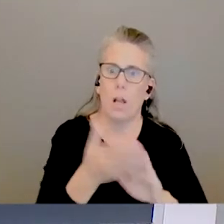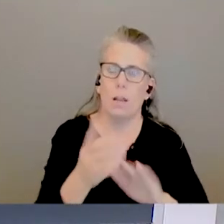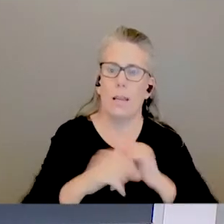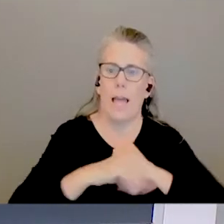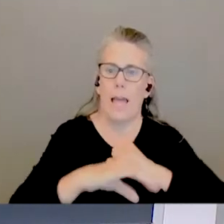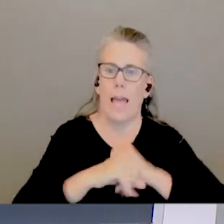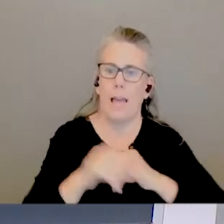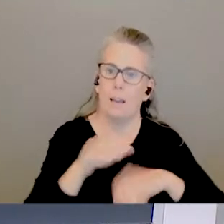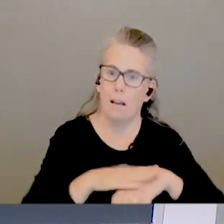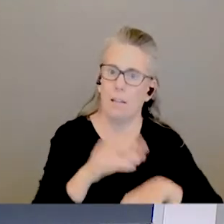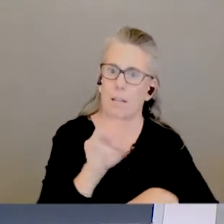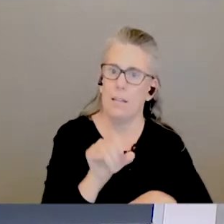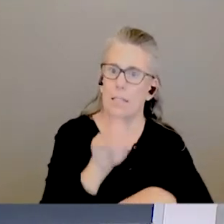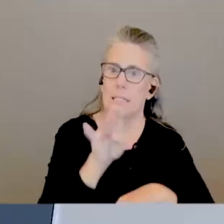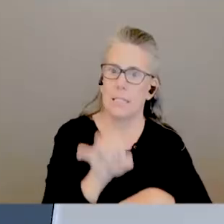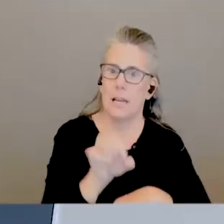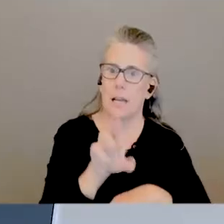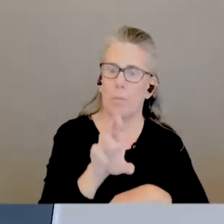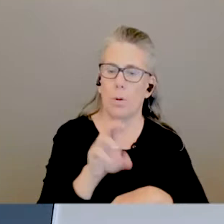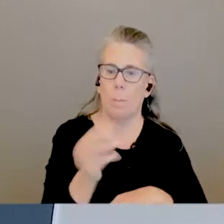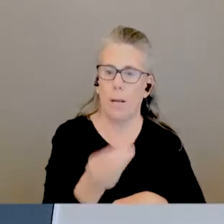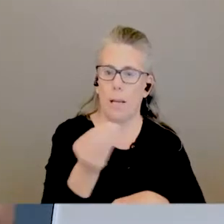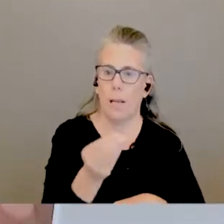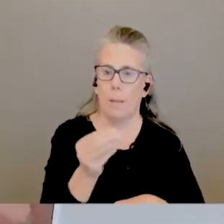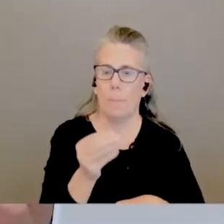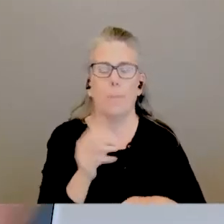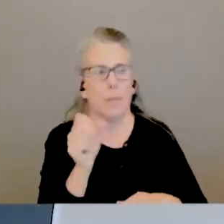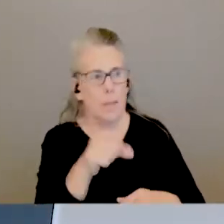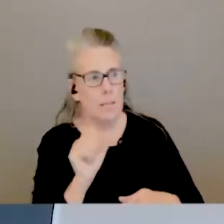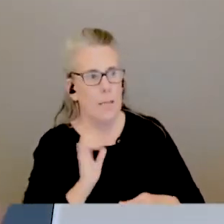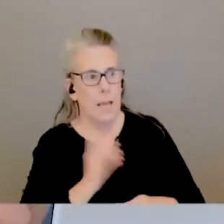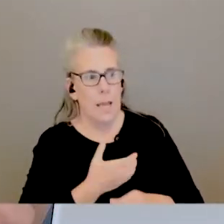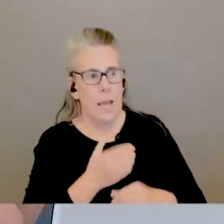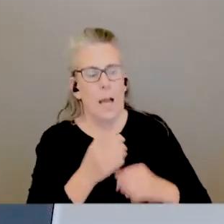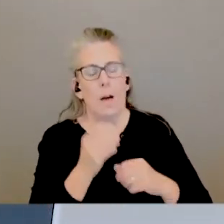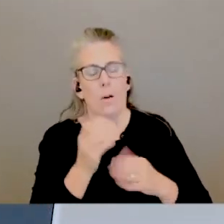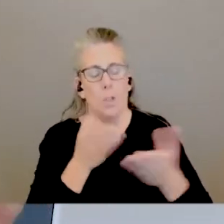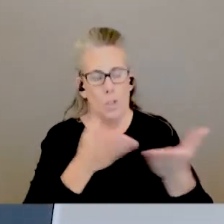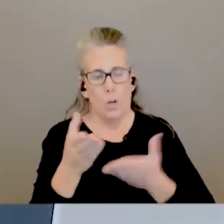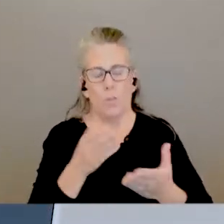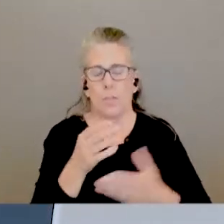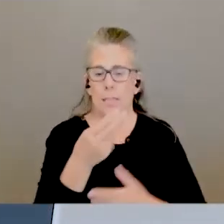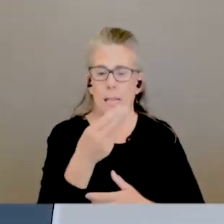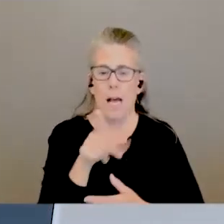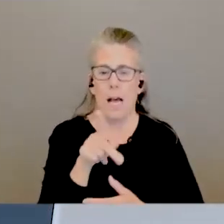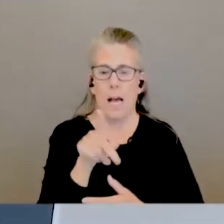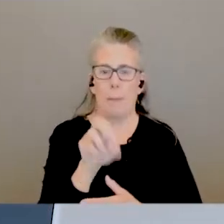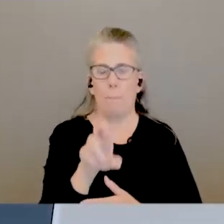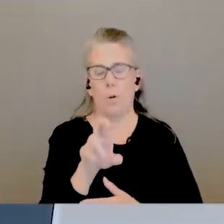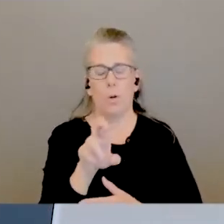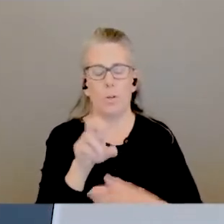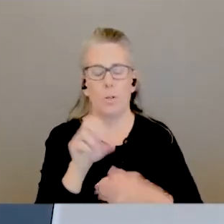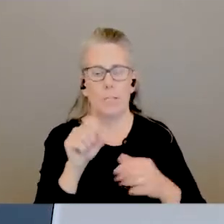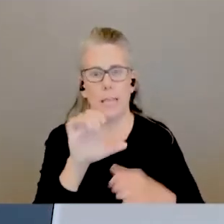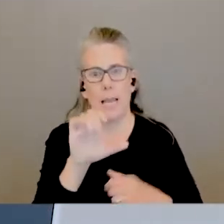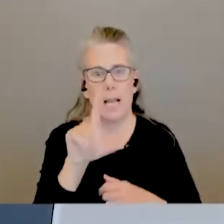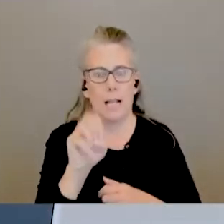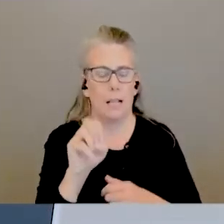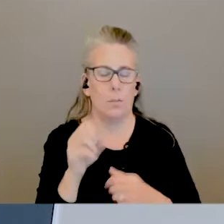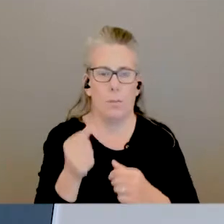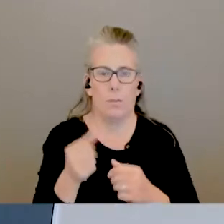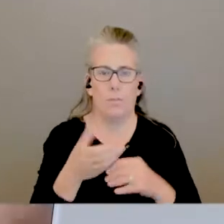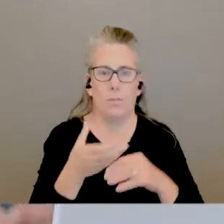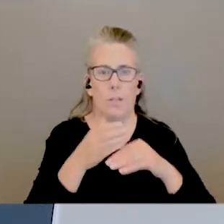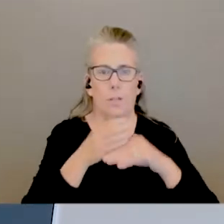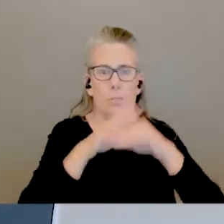server is a super hyperscale sort of service that we have evolved architecturally over the past few years to be able to meet that demands of